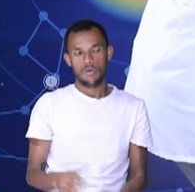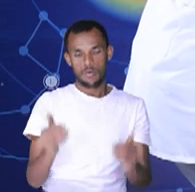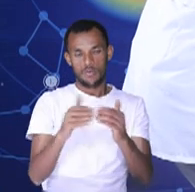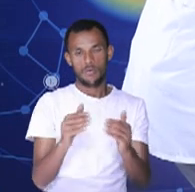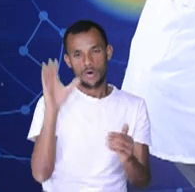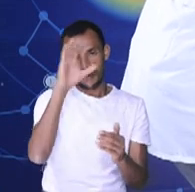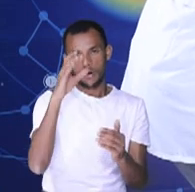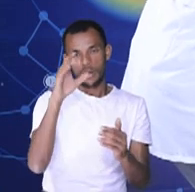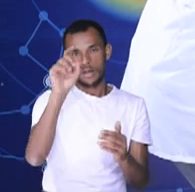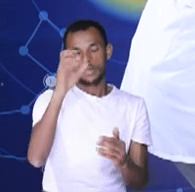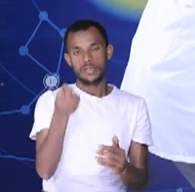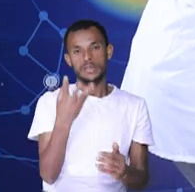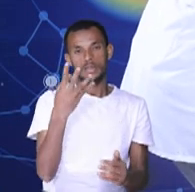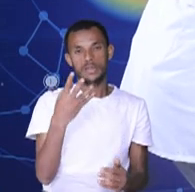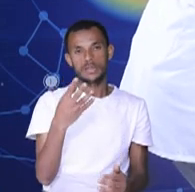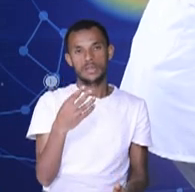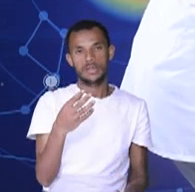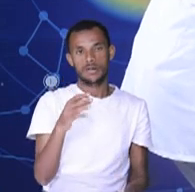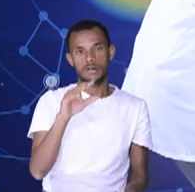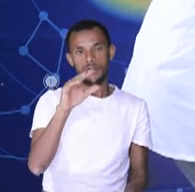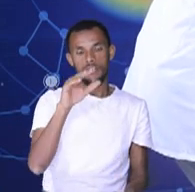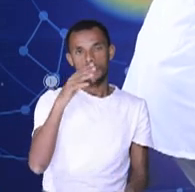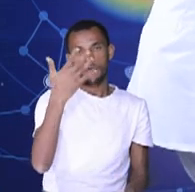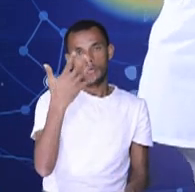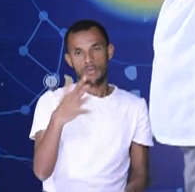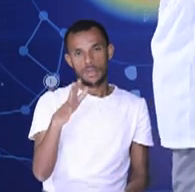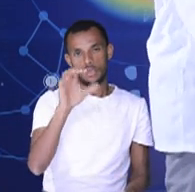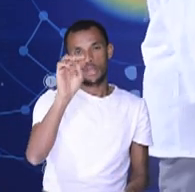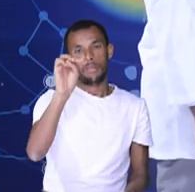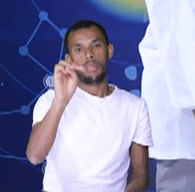So we can find X equals to 15 centimeter.